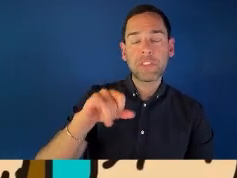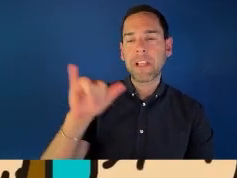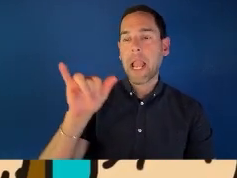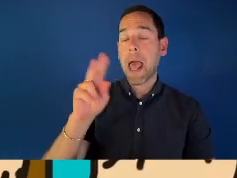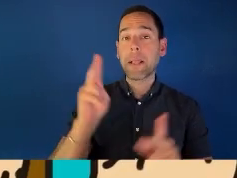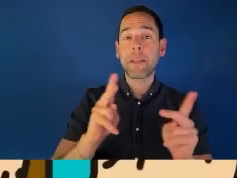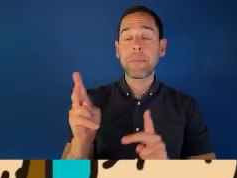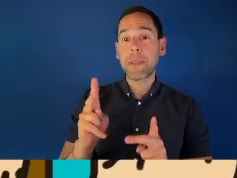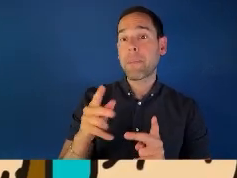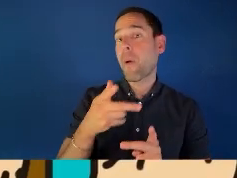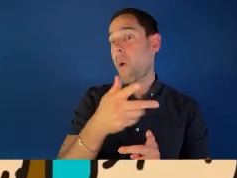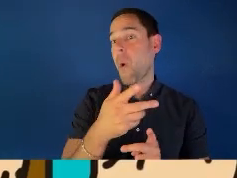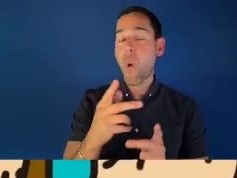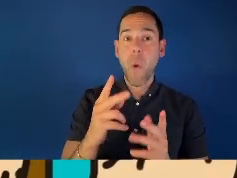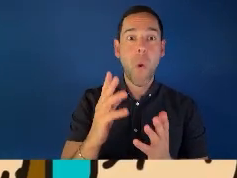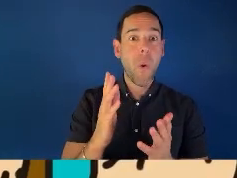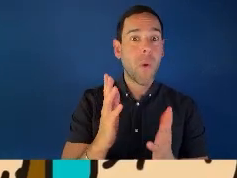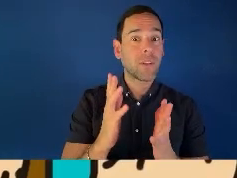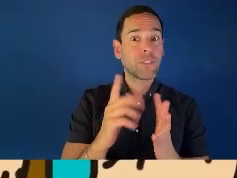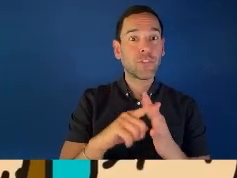RJ struggling to make small talk.